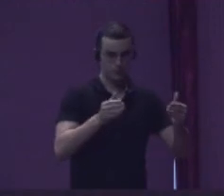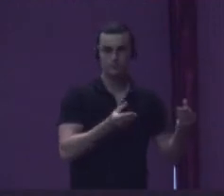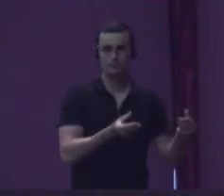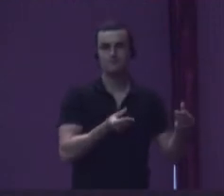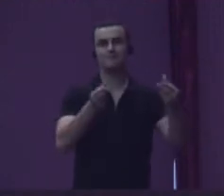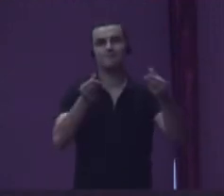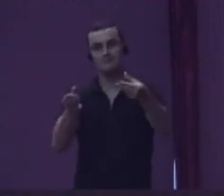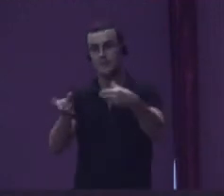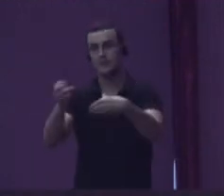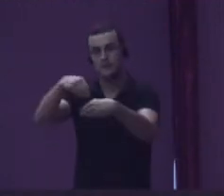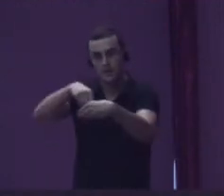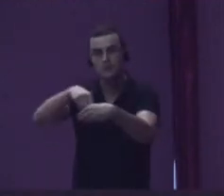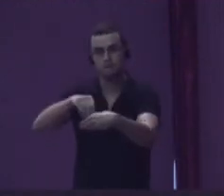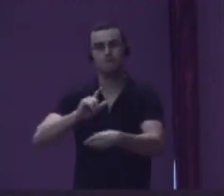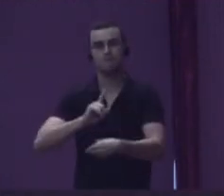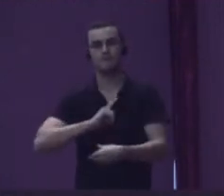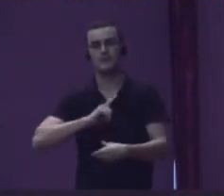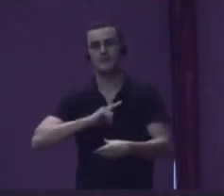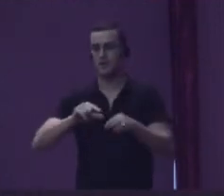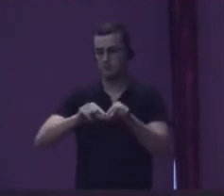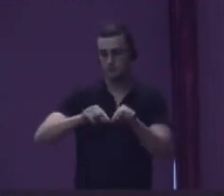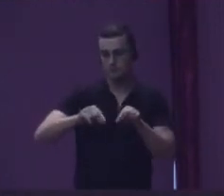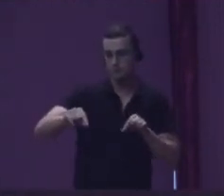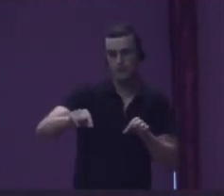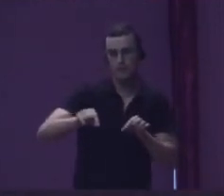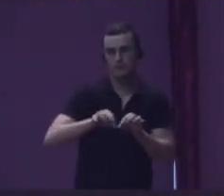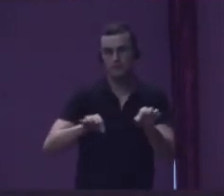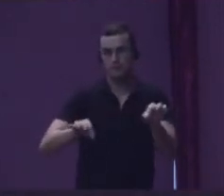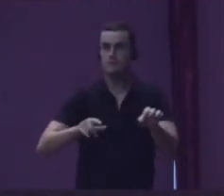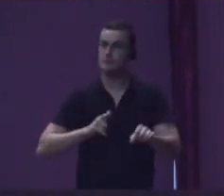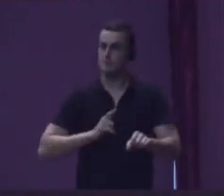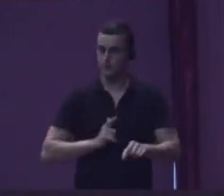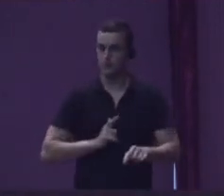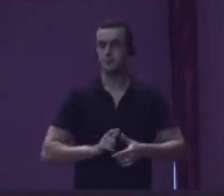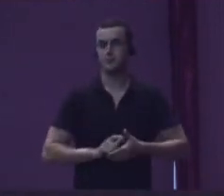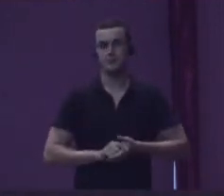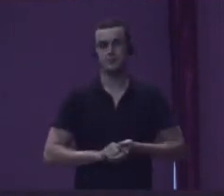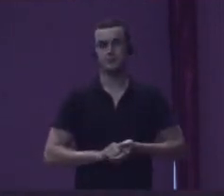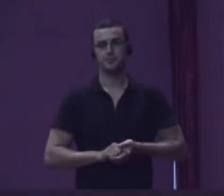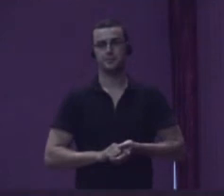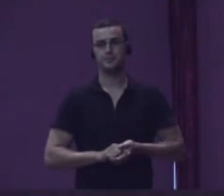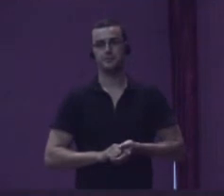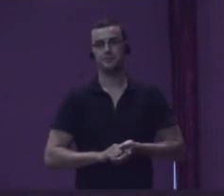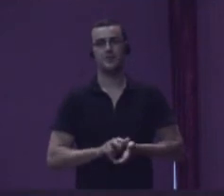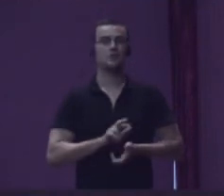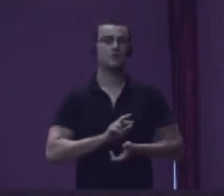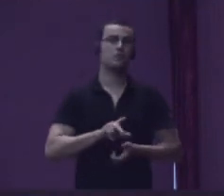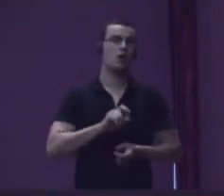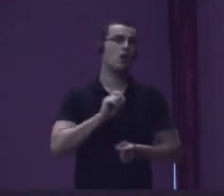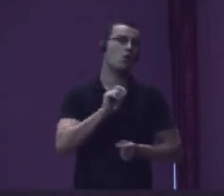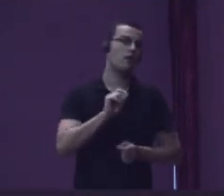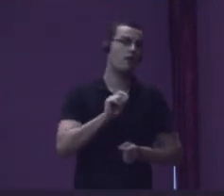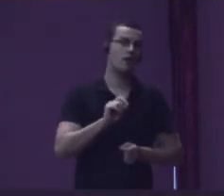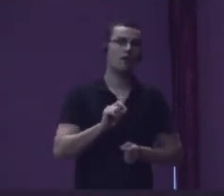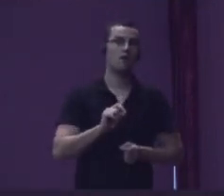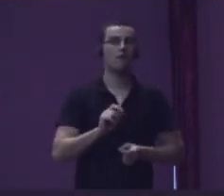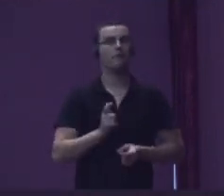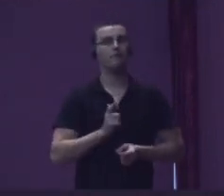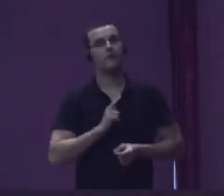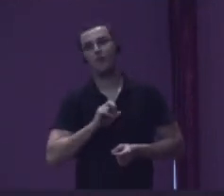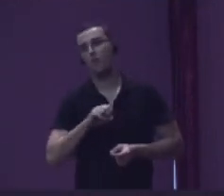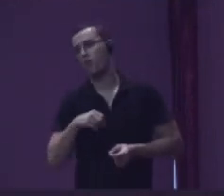or feel the woman in terms of the manual. So, okay, thank you.